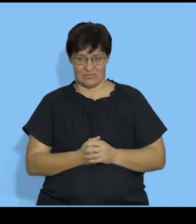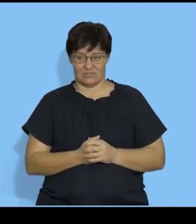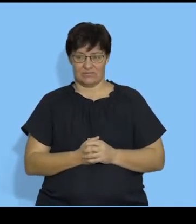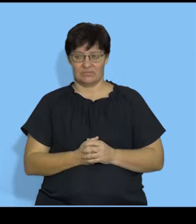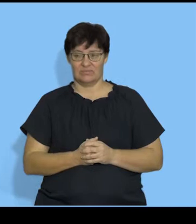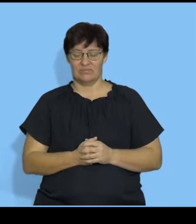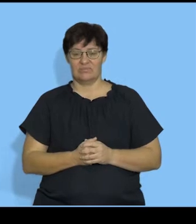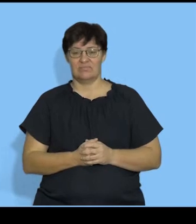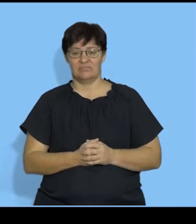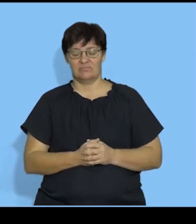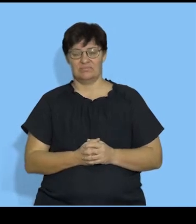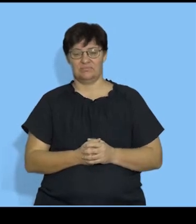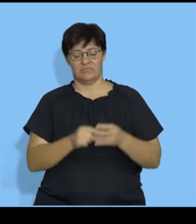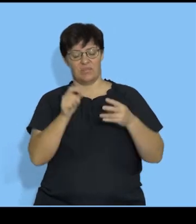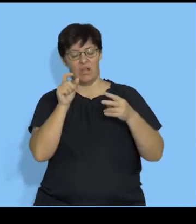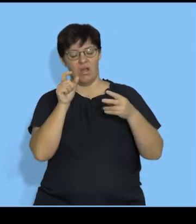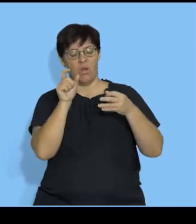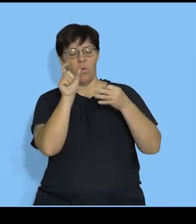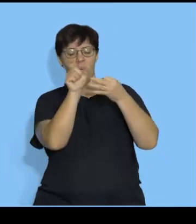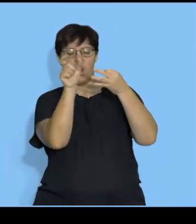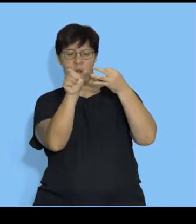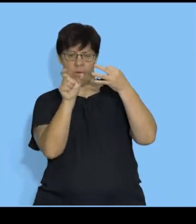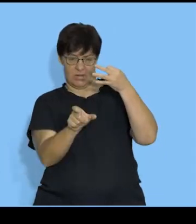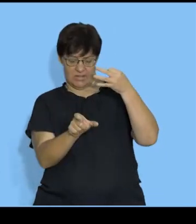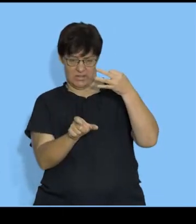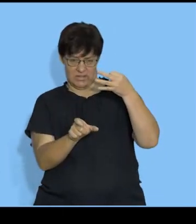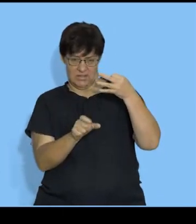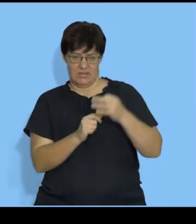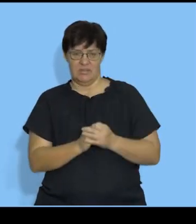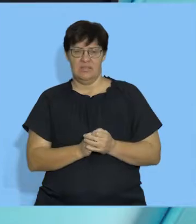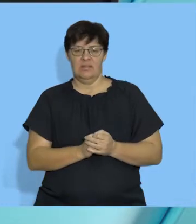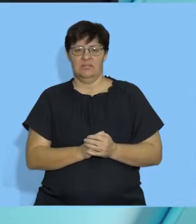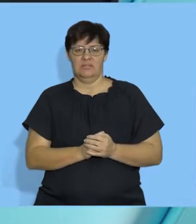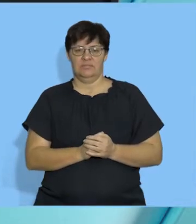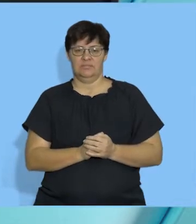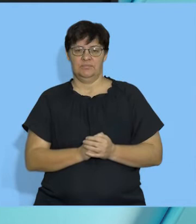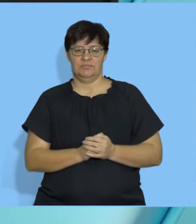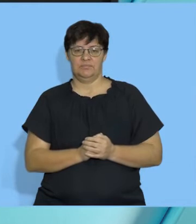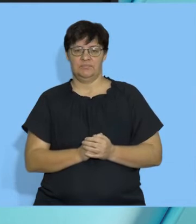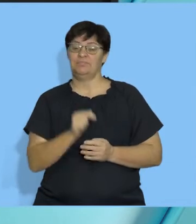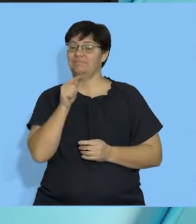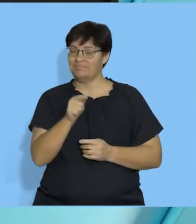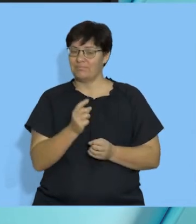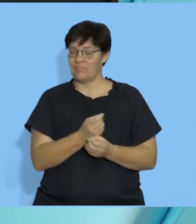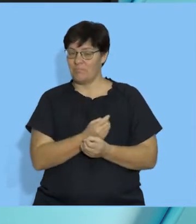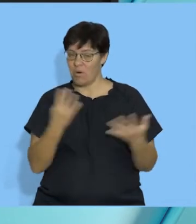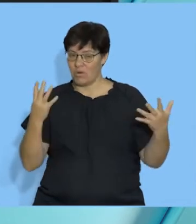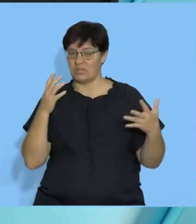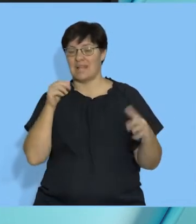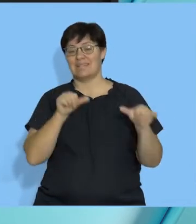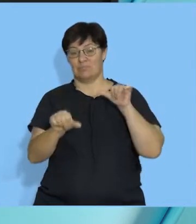Okay. Now the terminology. Remember, when it comes to terminology, a greater component of